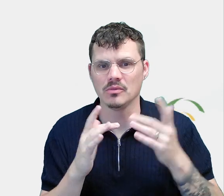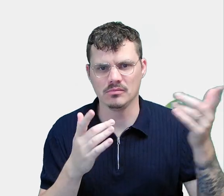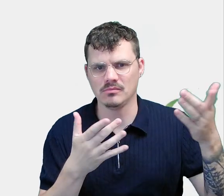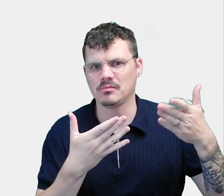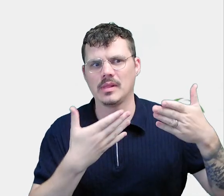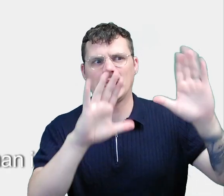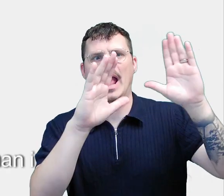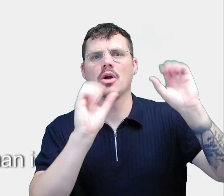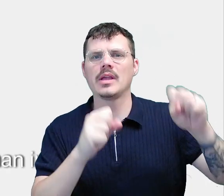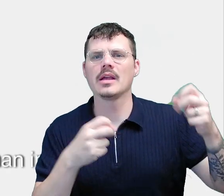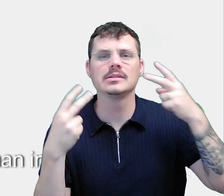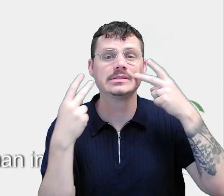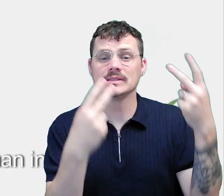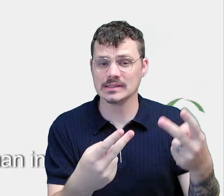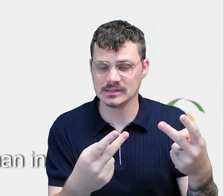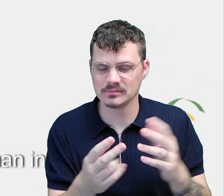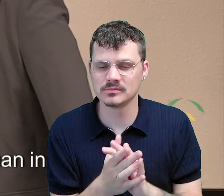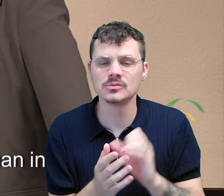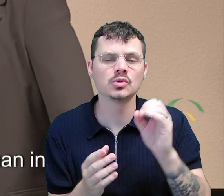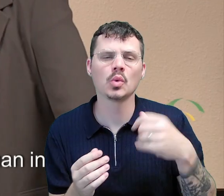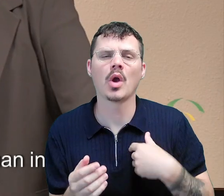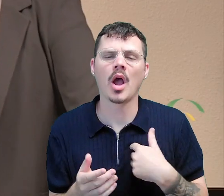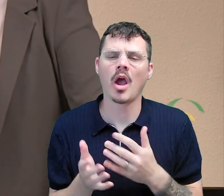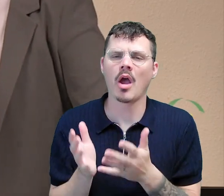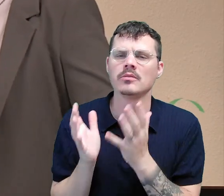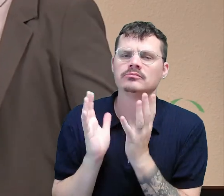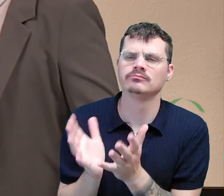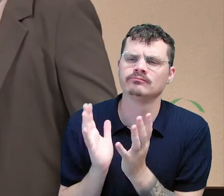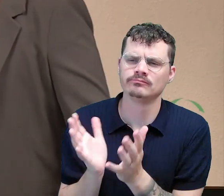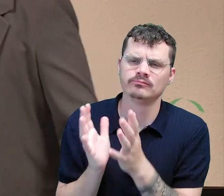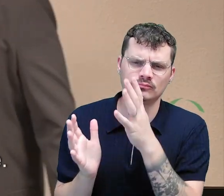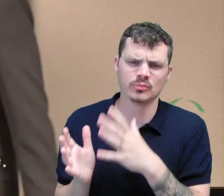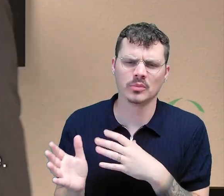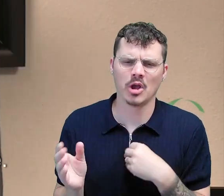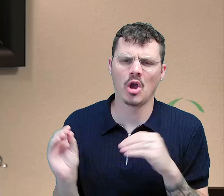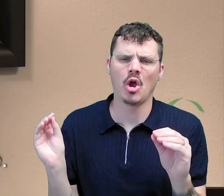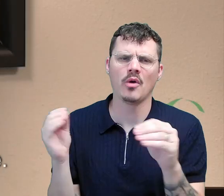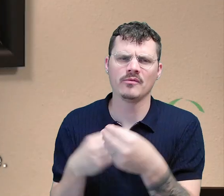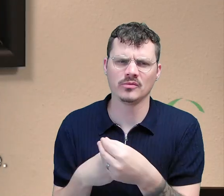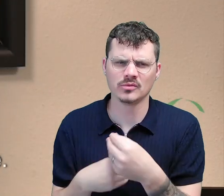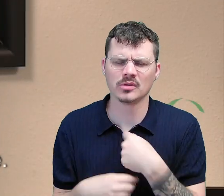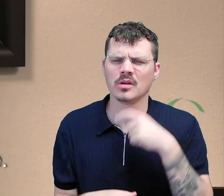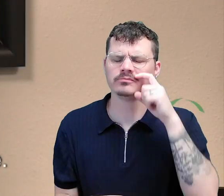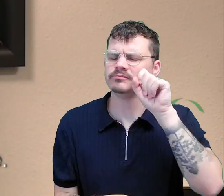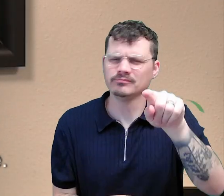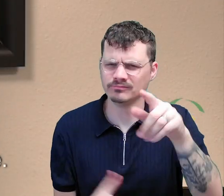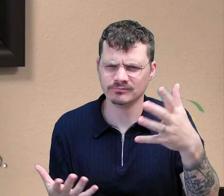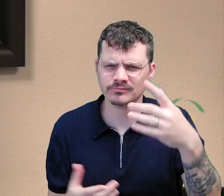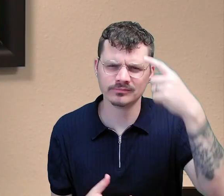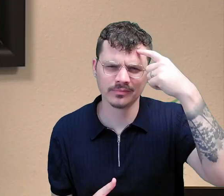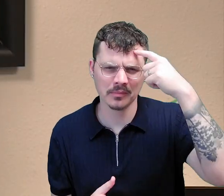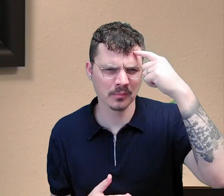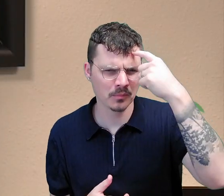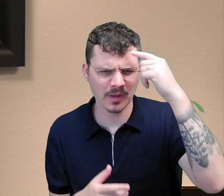public. And as I was talking with her, the woman in my office, I noticed she had a dent right